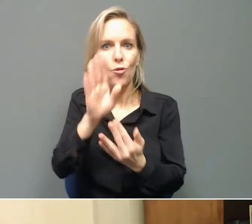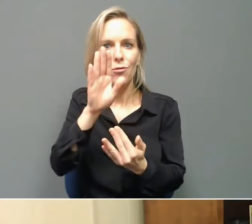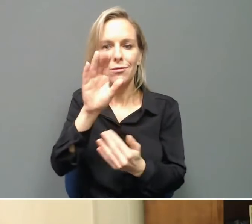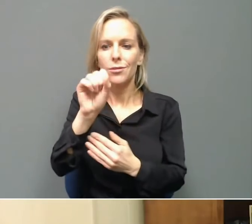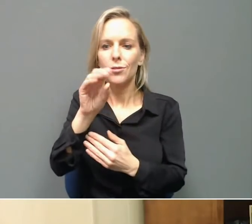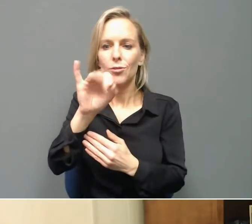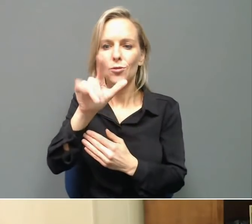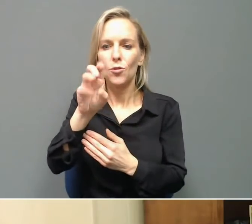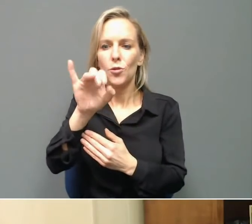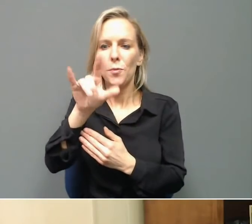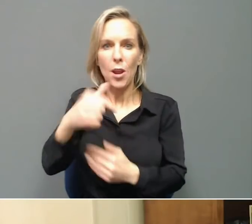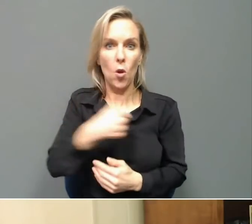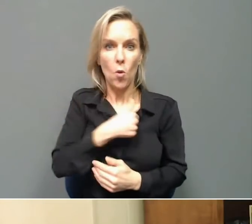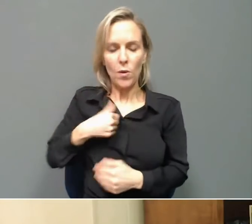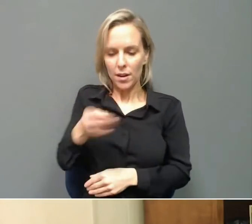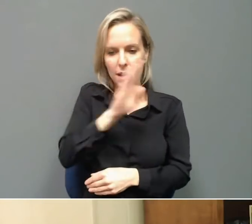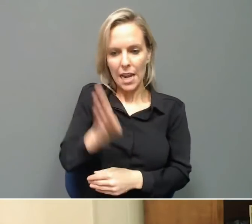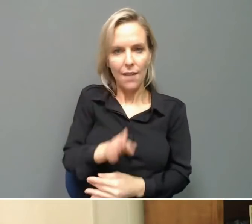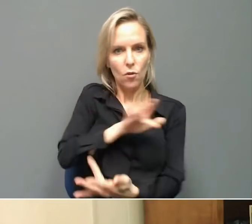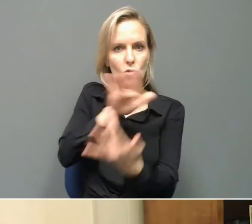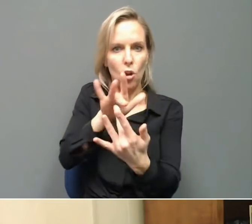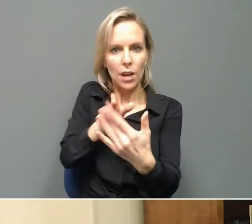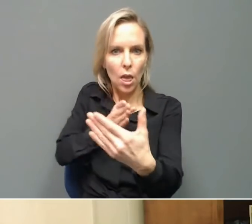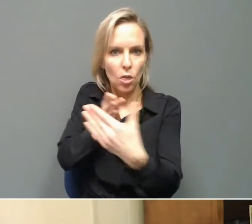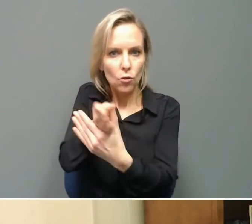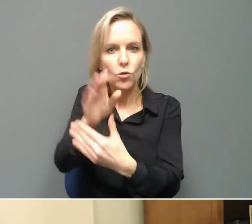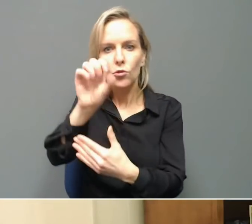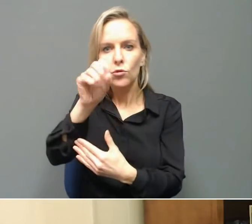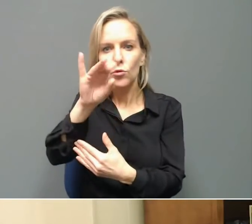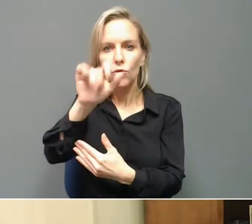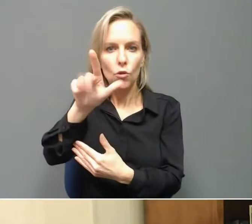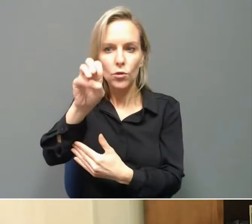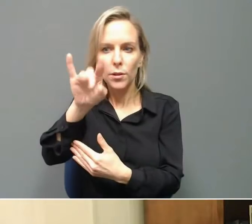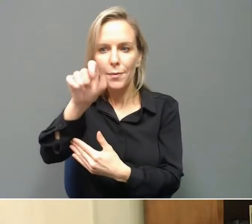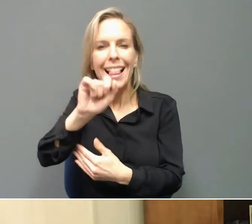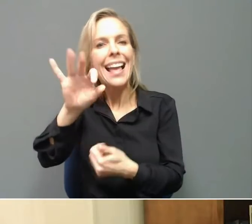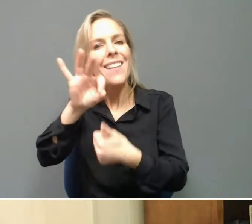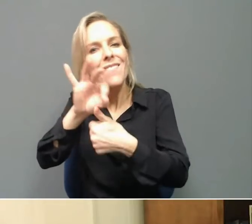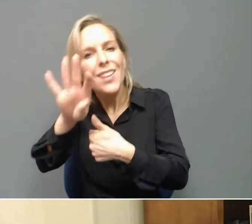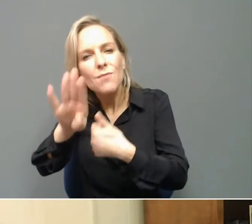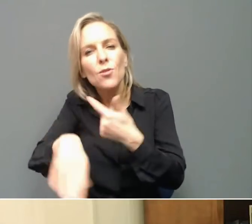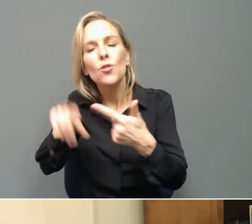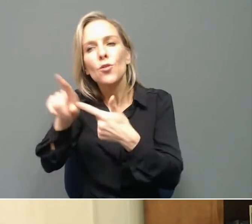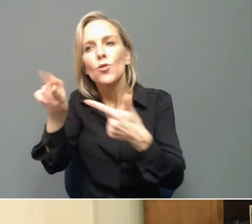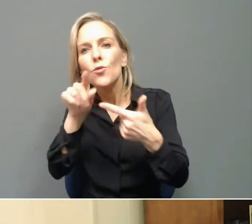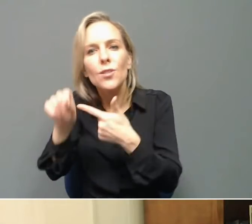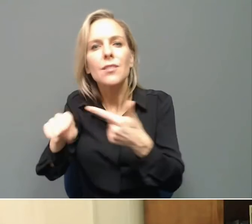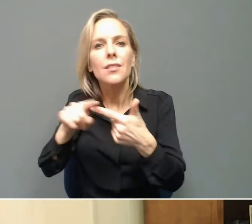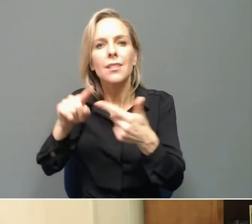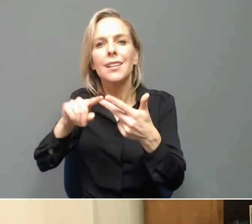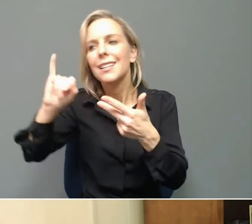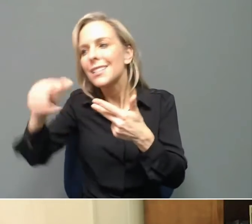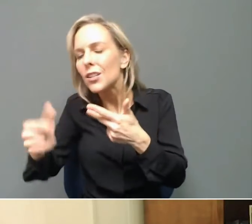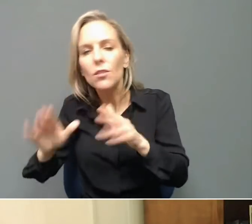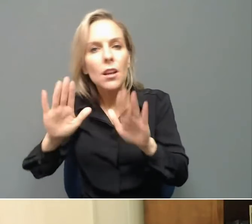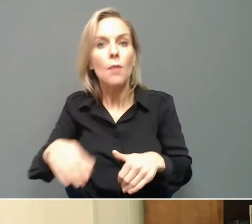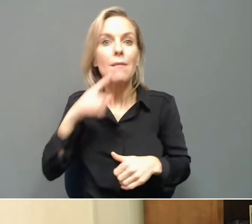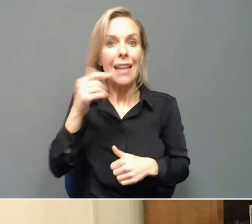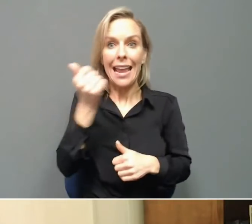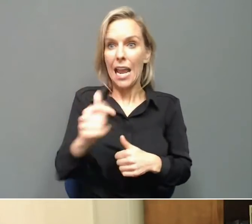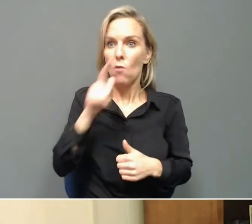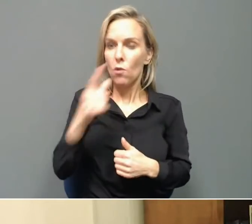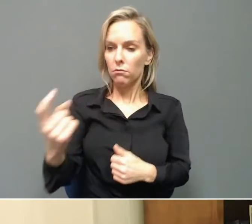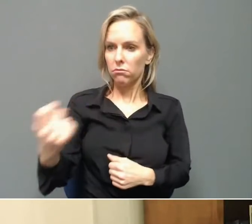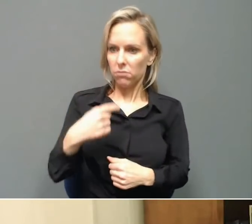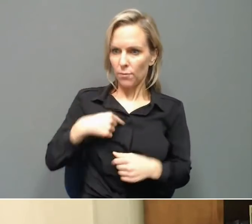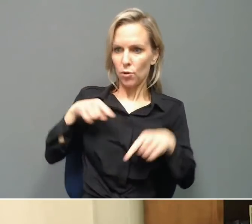contact anyone. Please block and report any accounts that follow or interact with you that ask for this type of